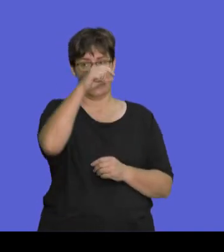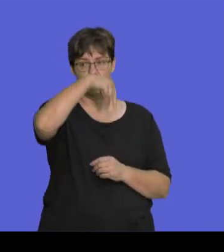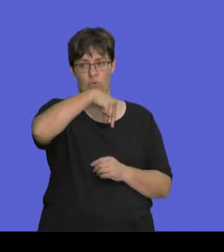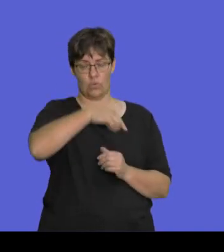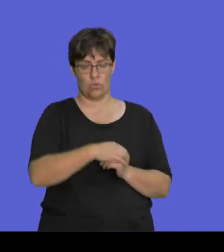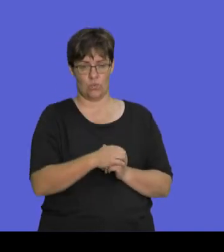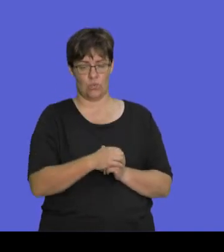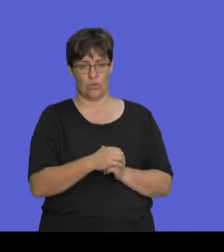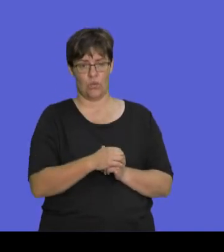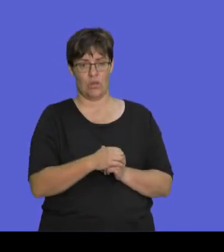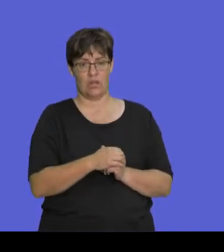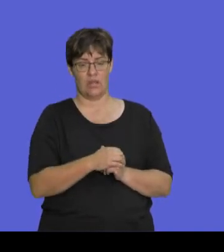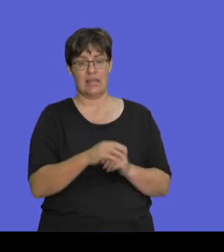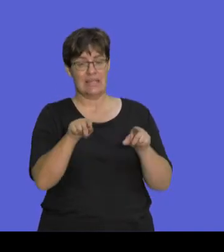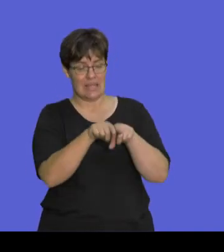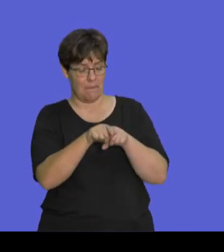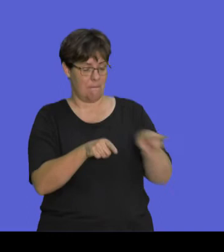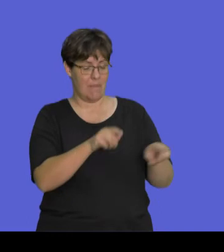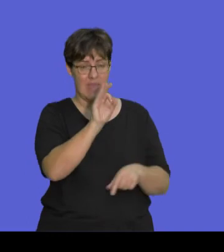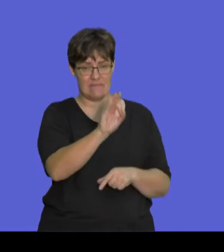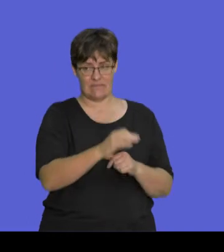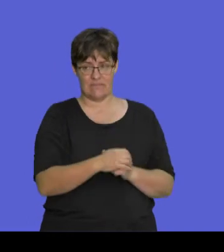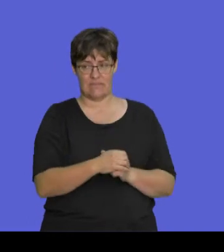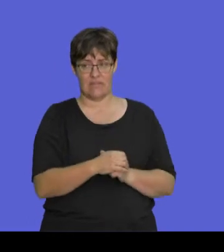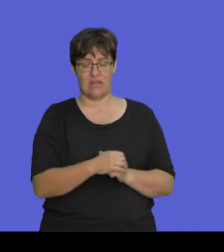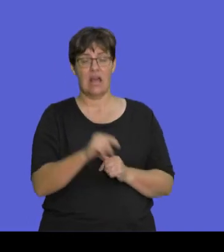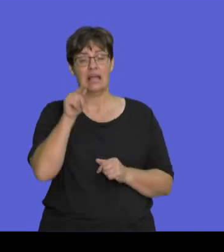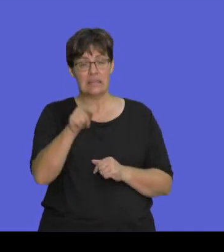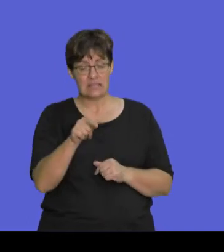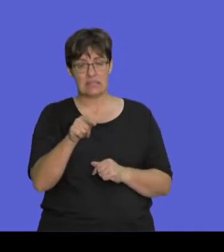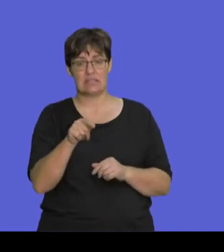F, this F, right? And then this is equals to K,